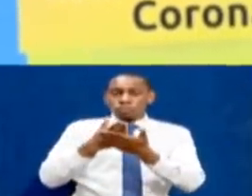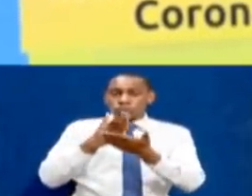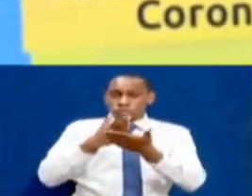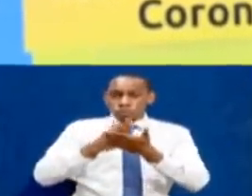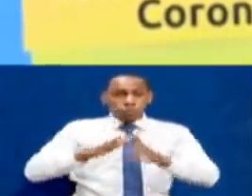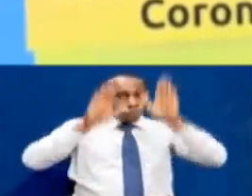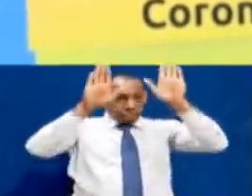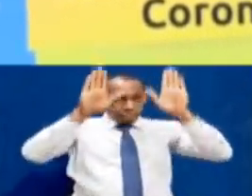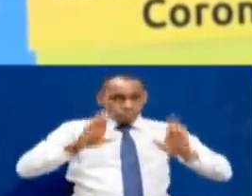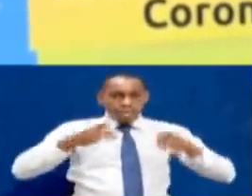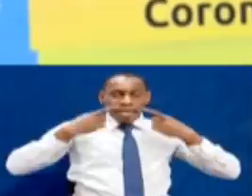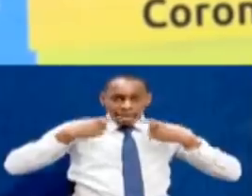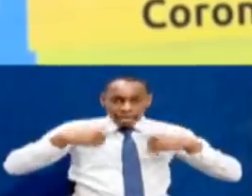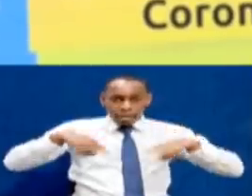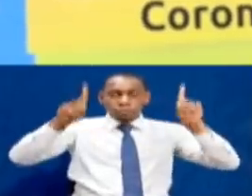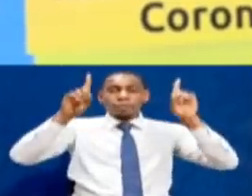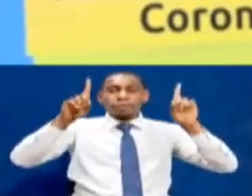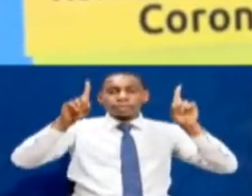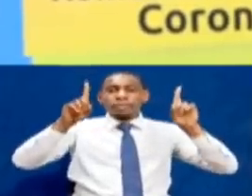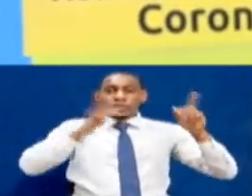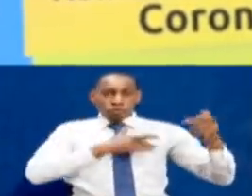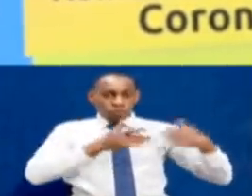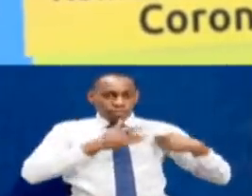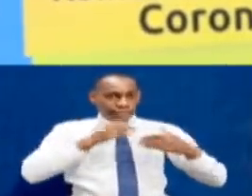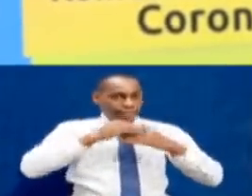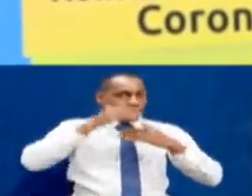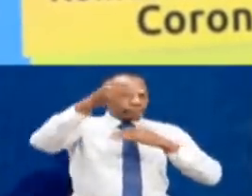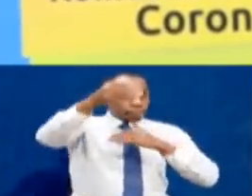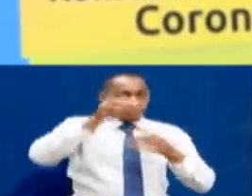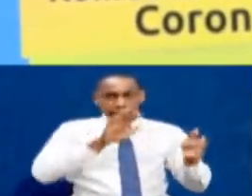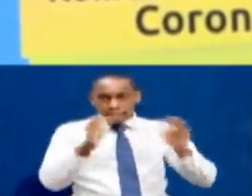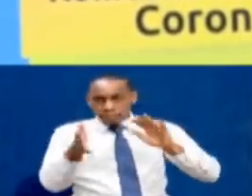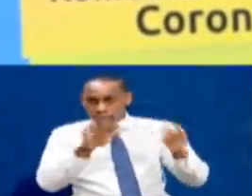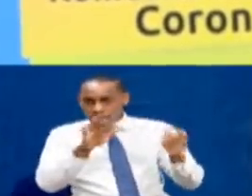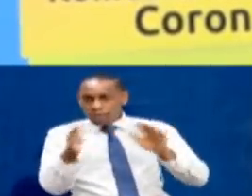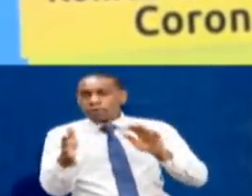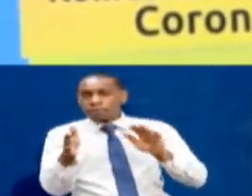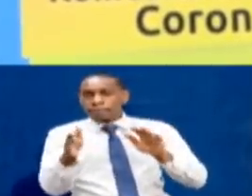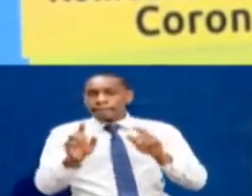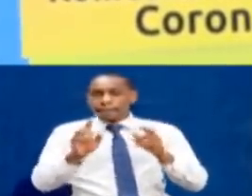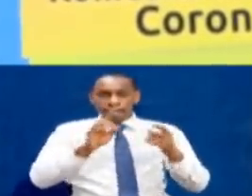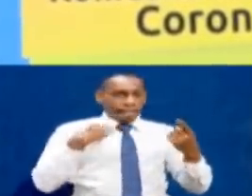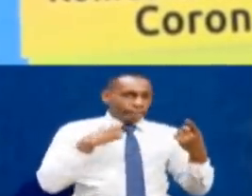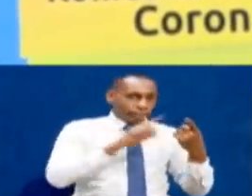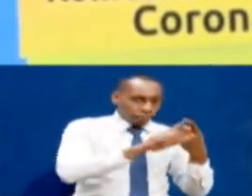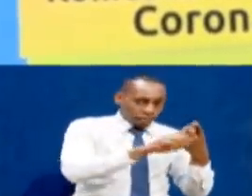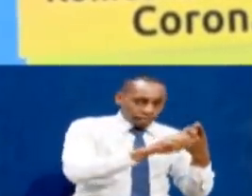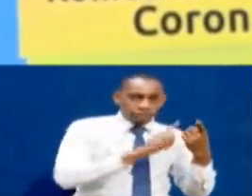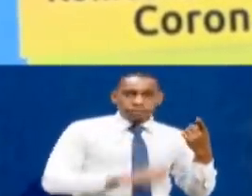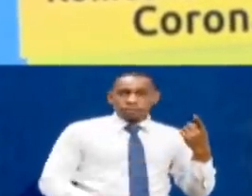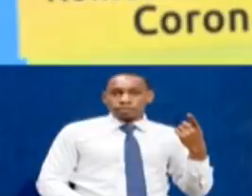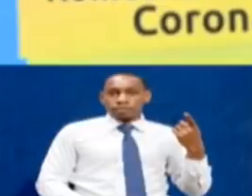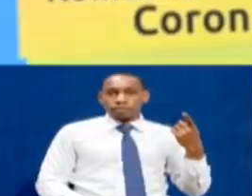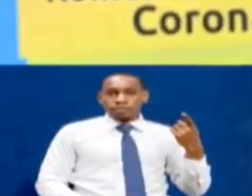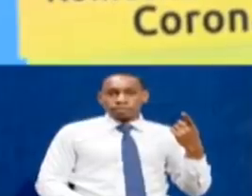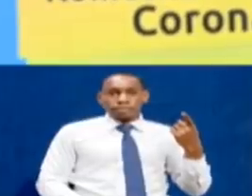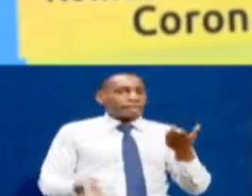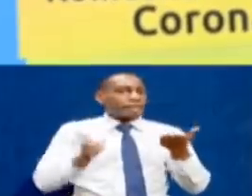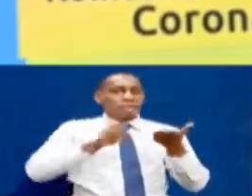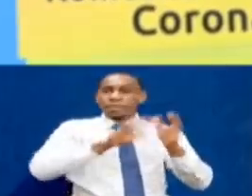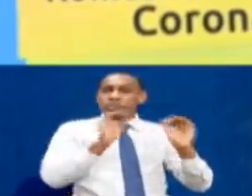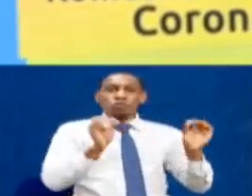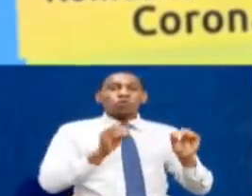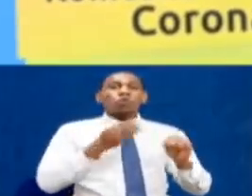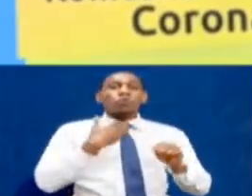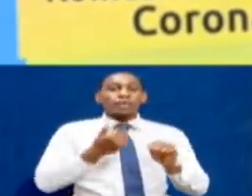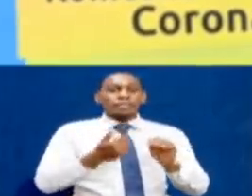some very critical pronouncements on the way forward. First, not to repeat,